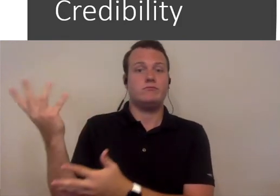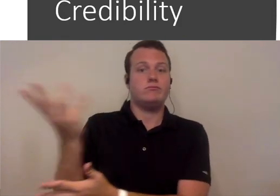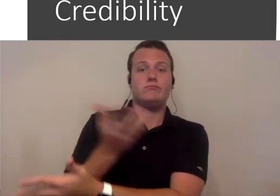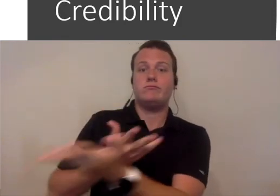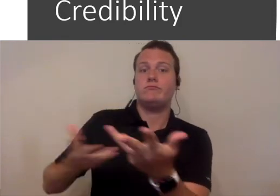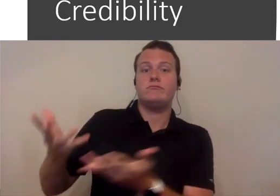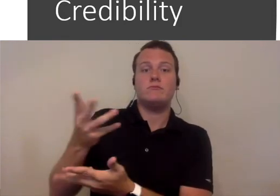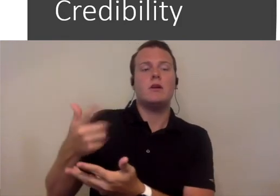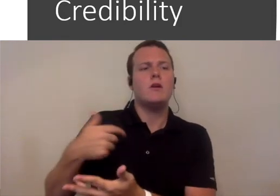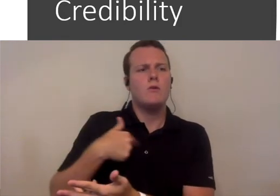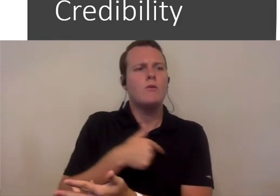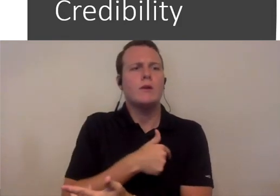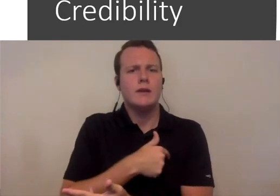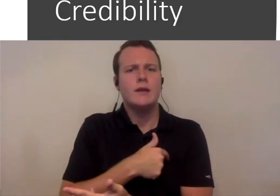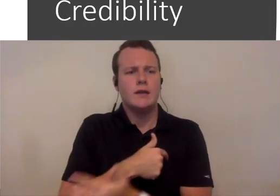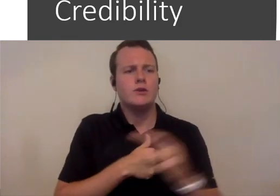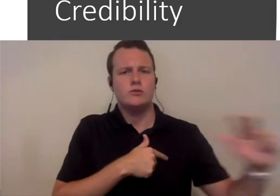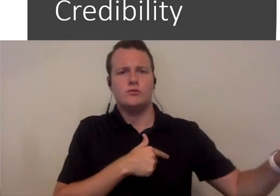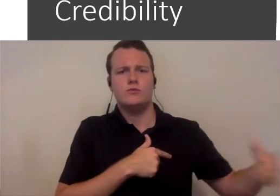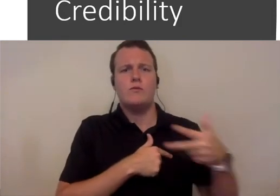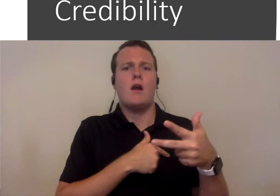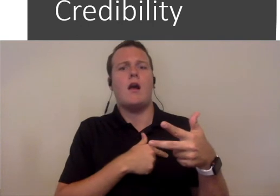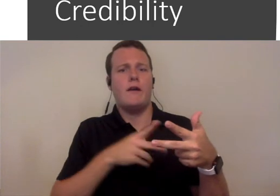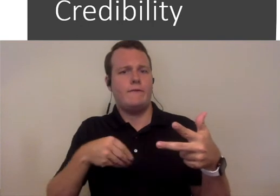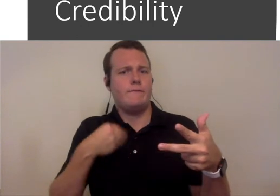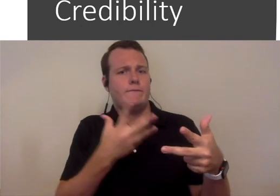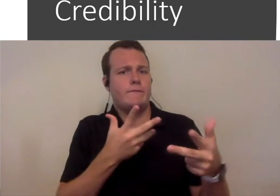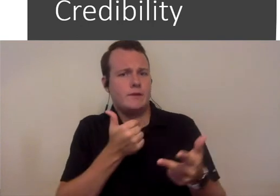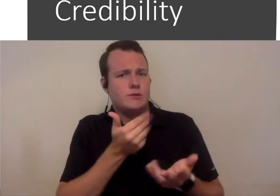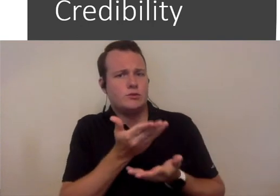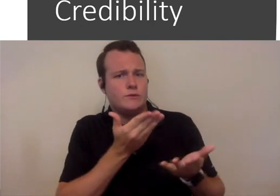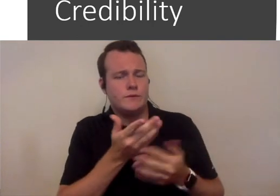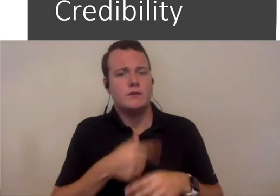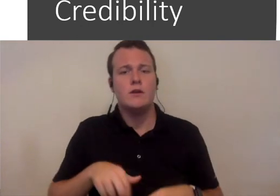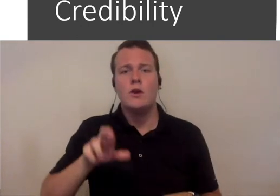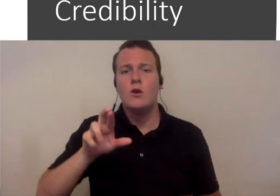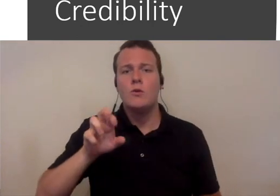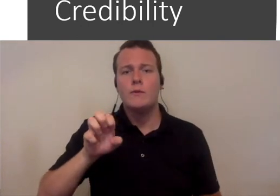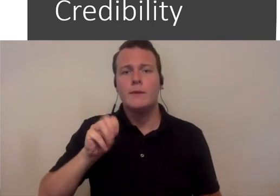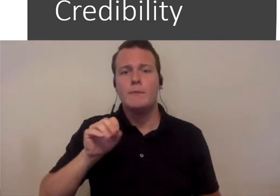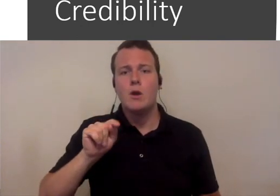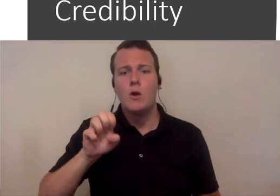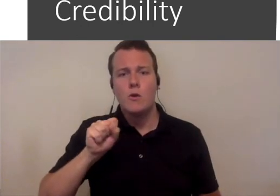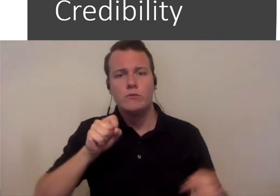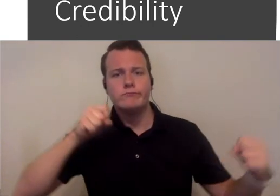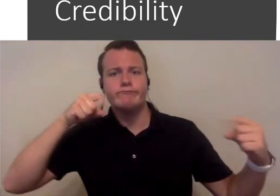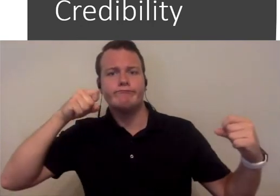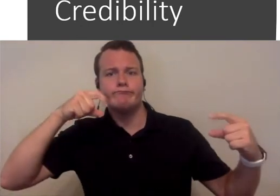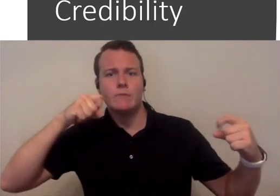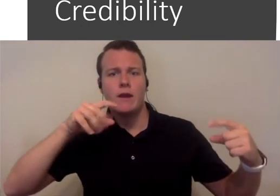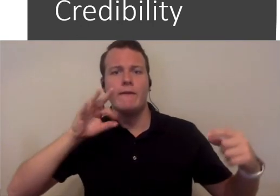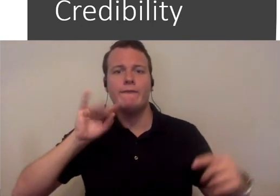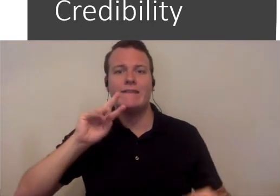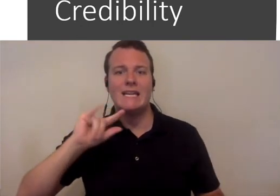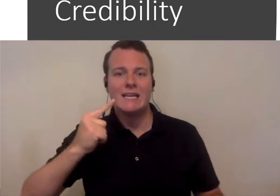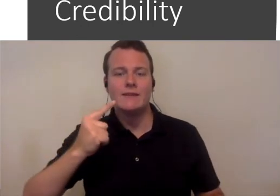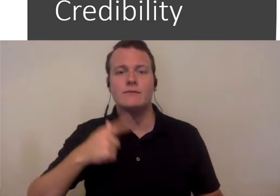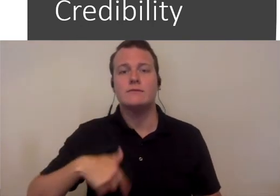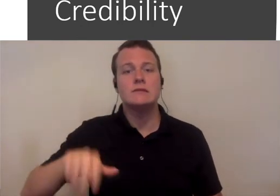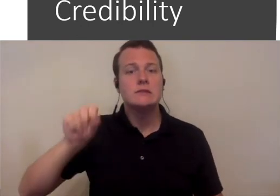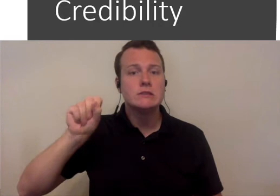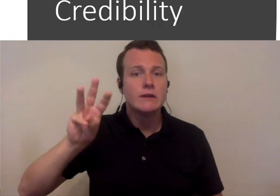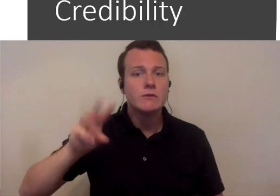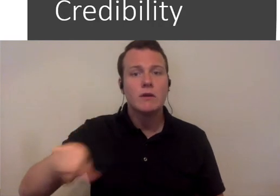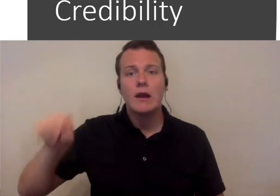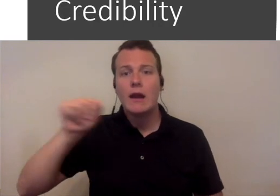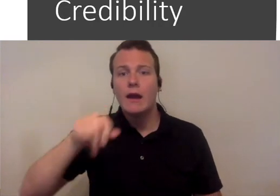did curbside service. We did remote fitting. We have the capability of doing remote fitting through software, through